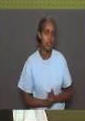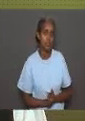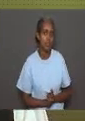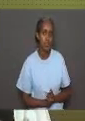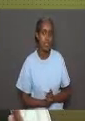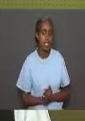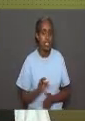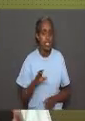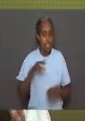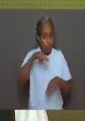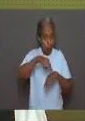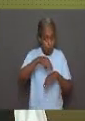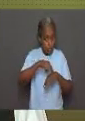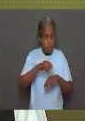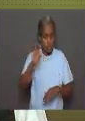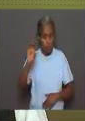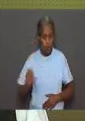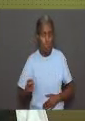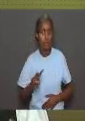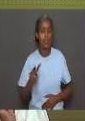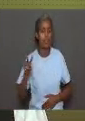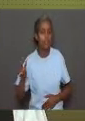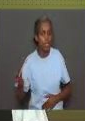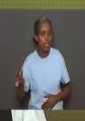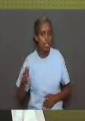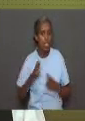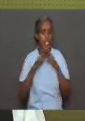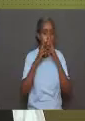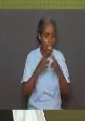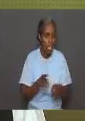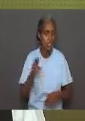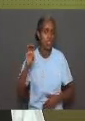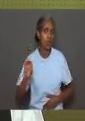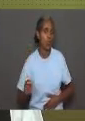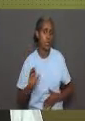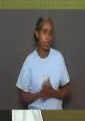The constant column vector is the answer column.